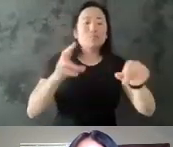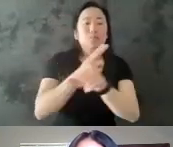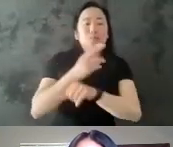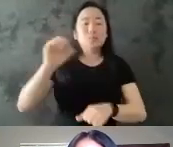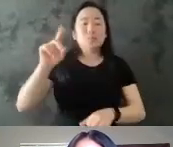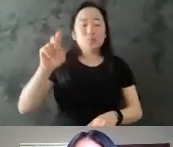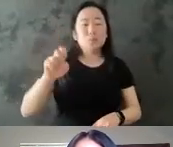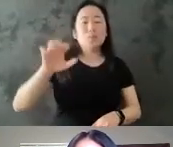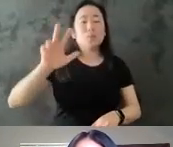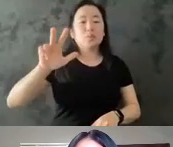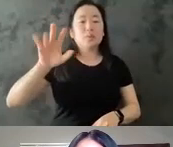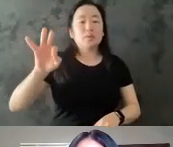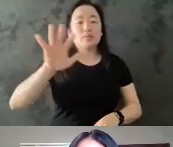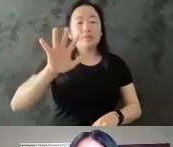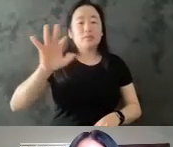that.